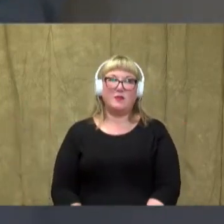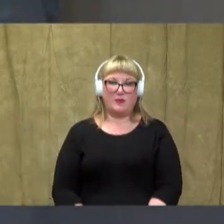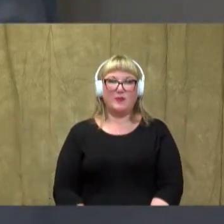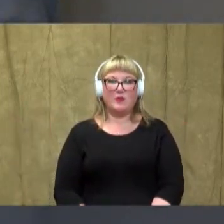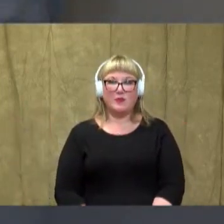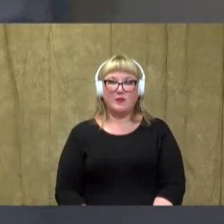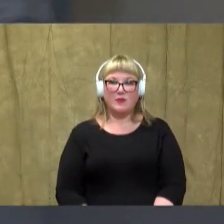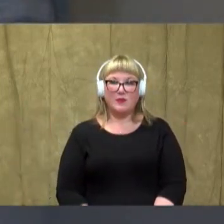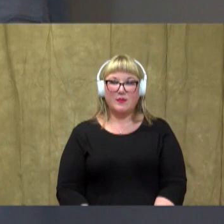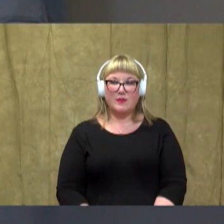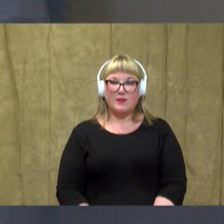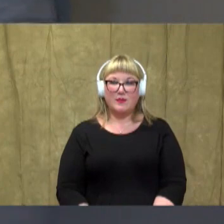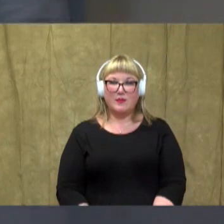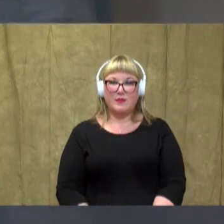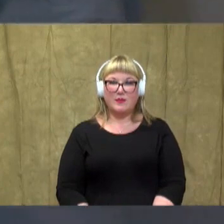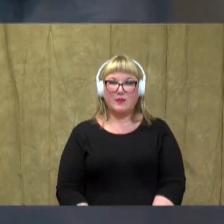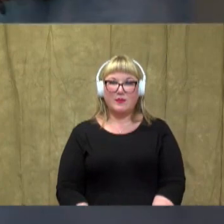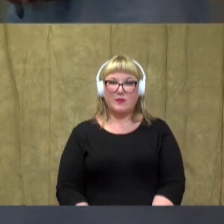56.